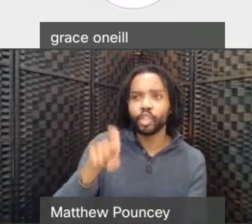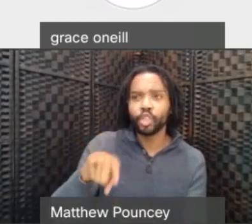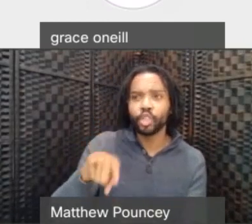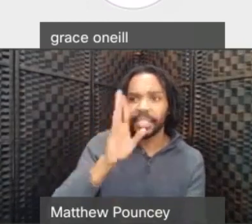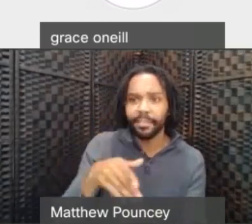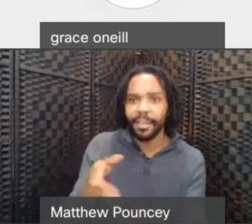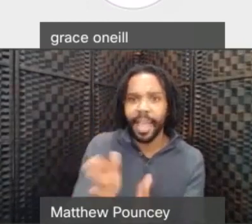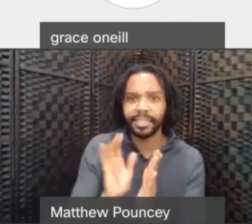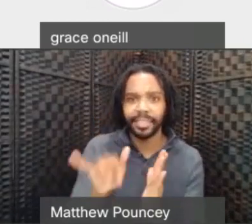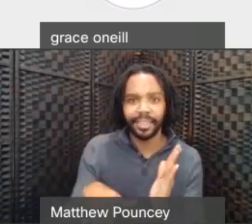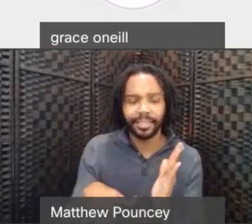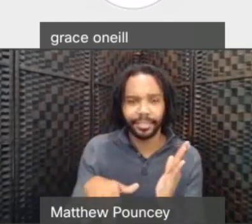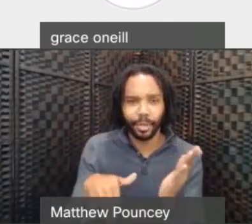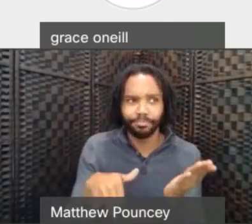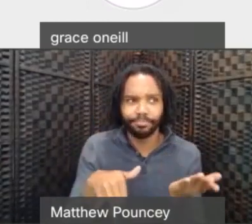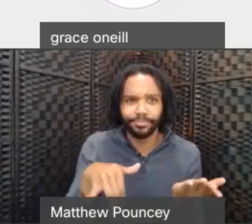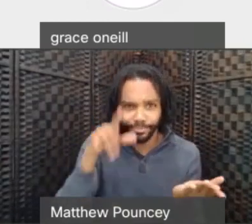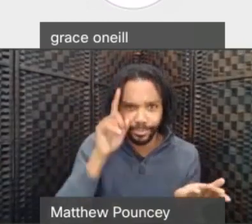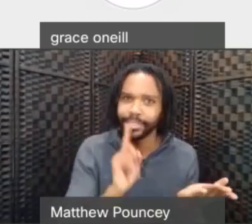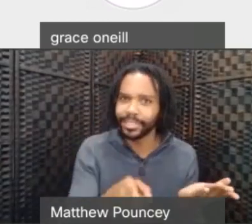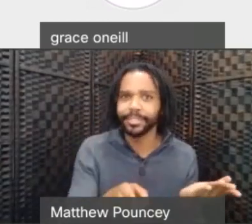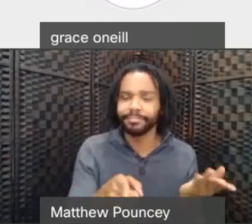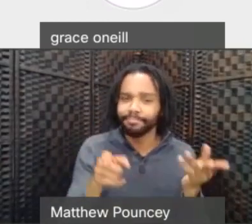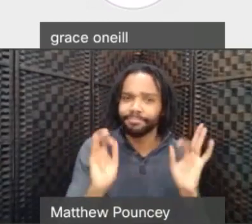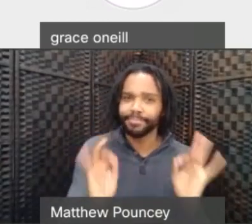absolutely. For day programs, if